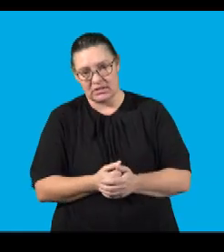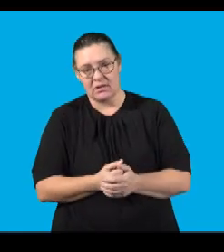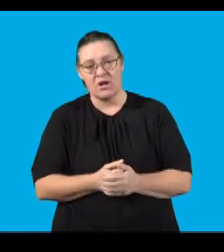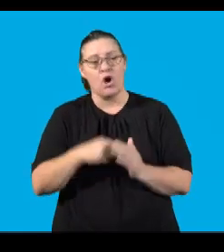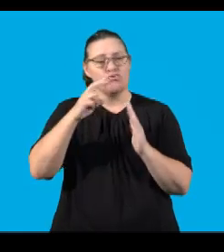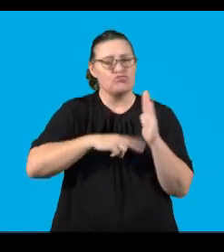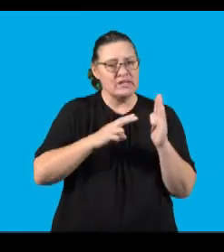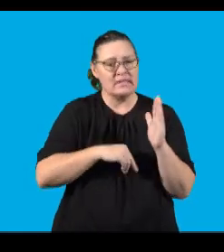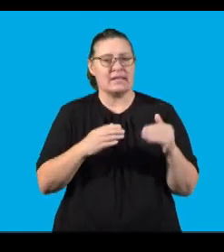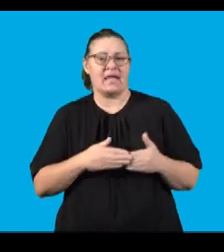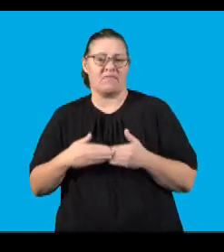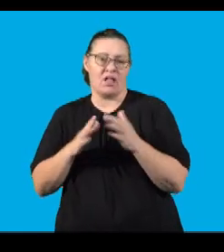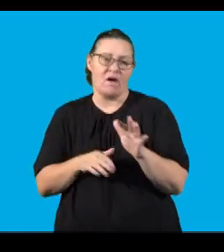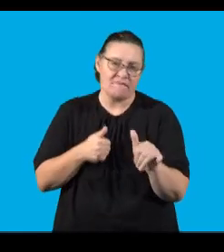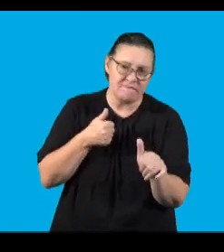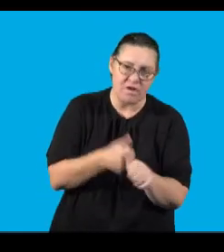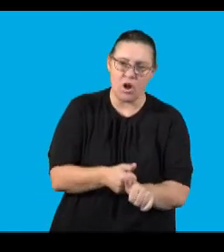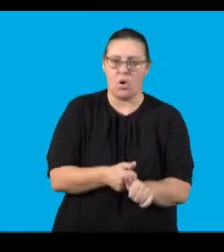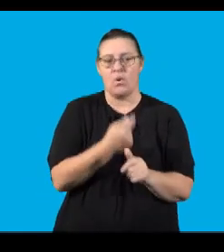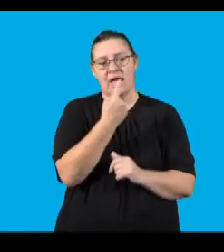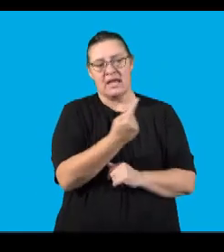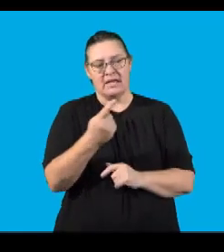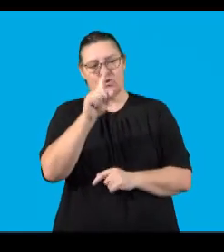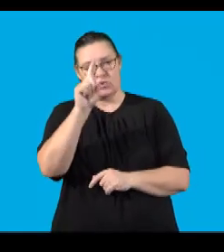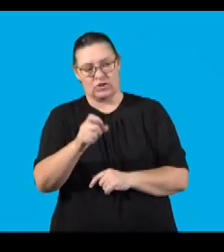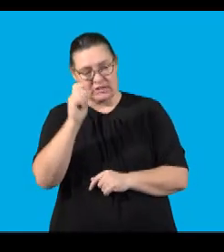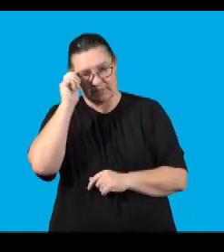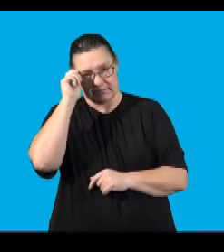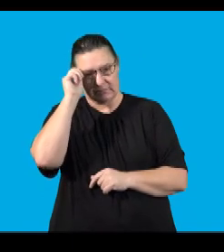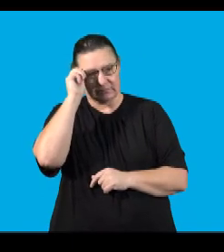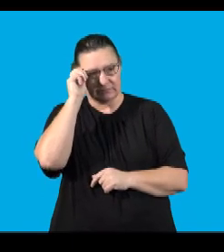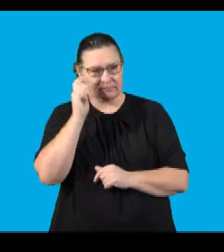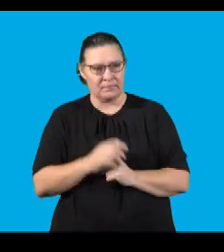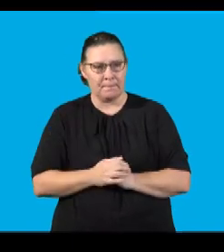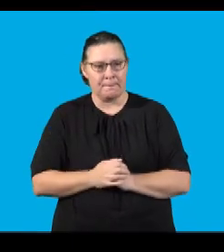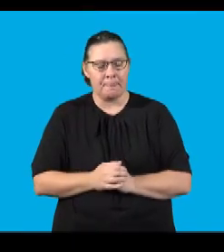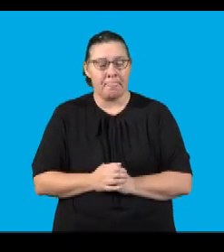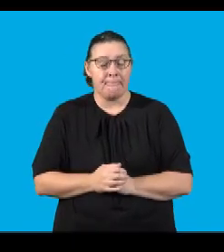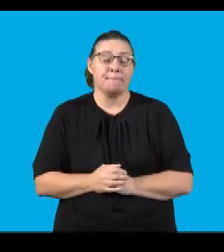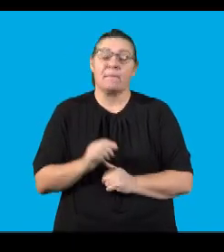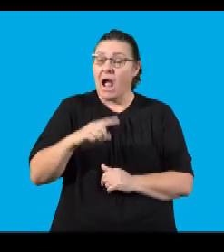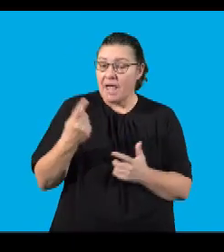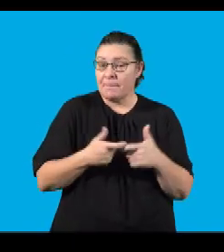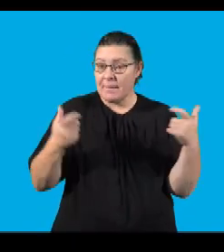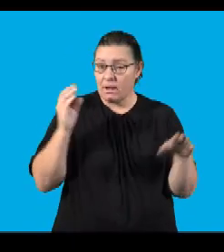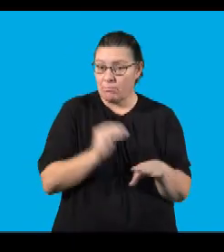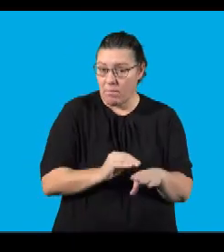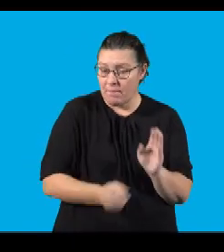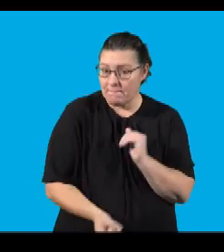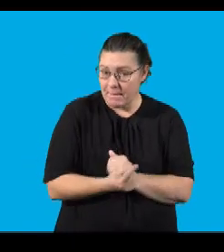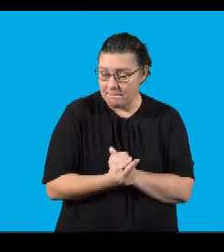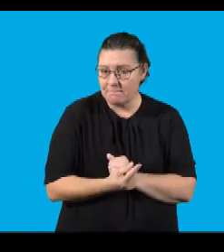instructions. Read carefully and follow them at each question. Another big problem we